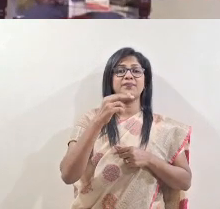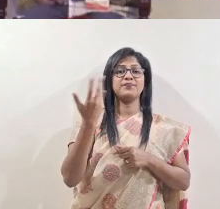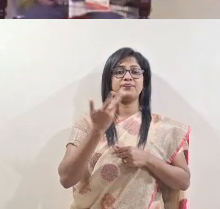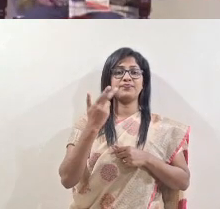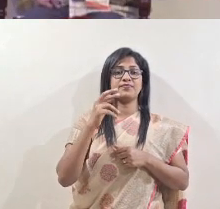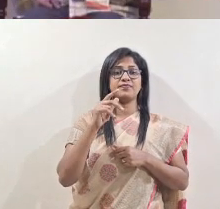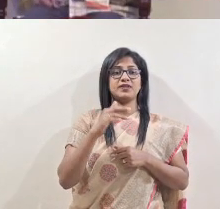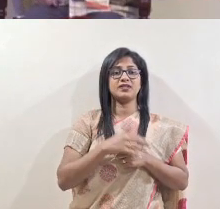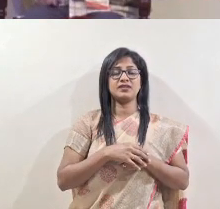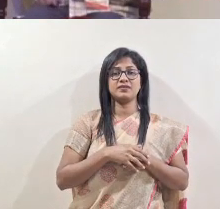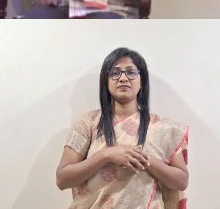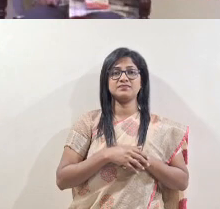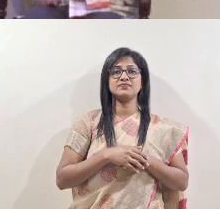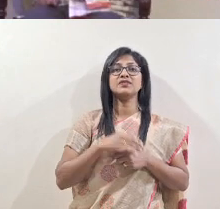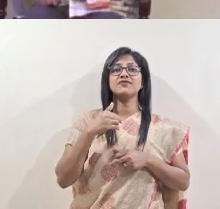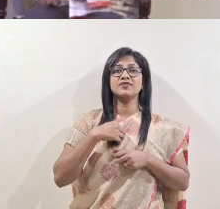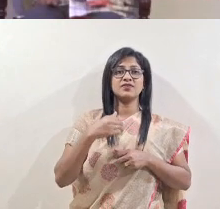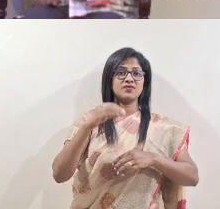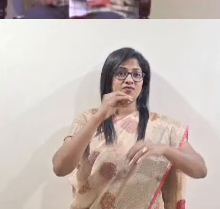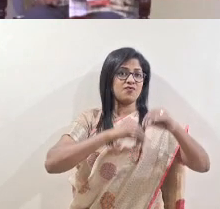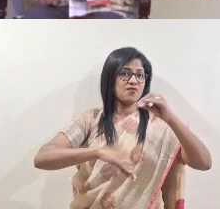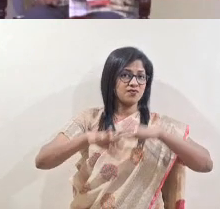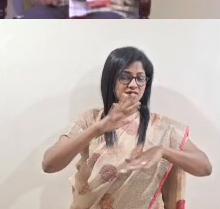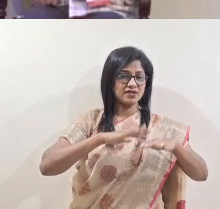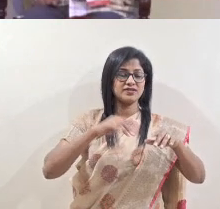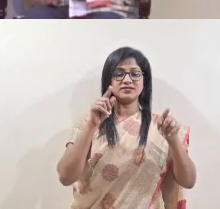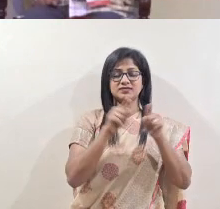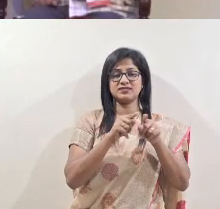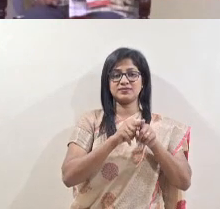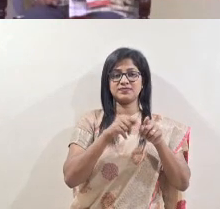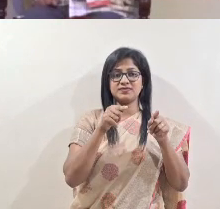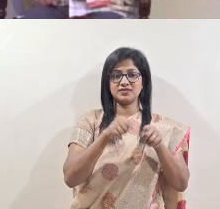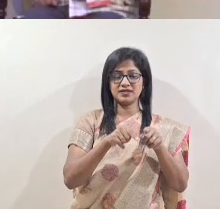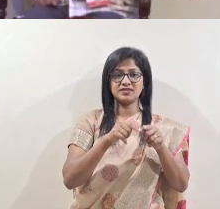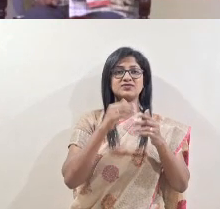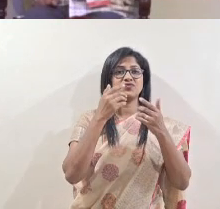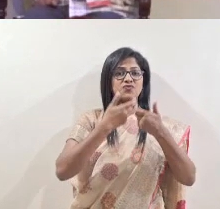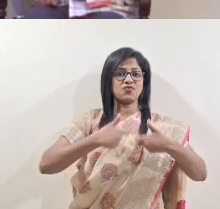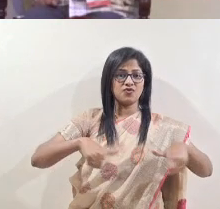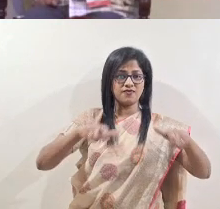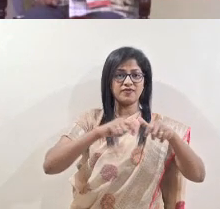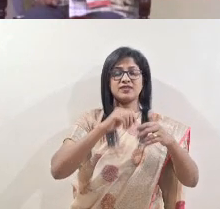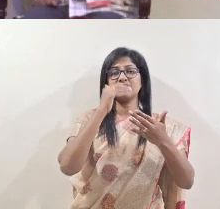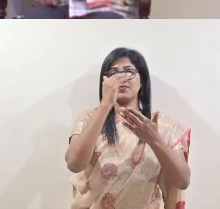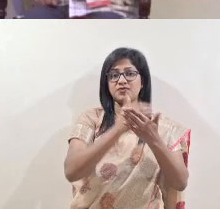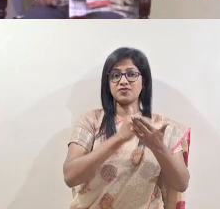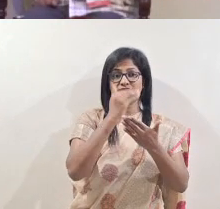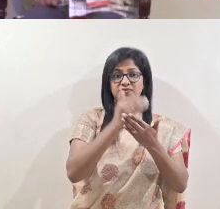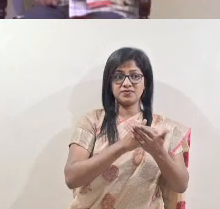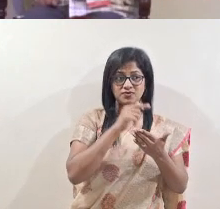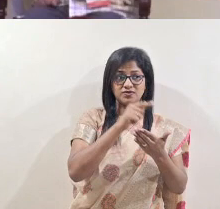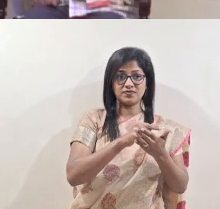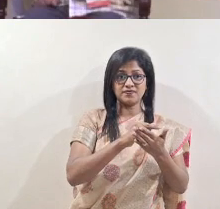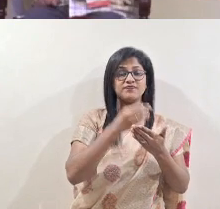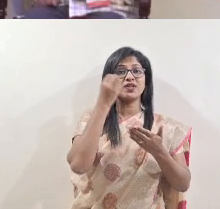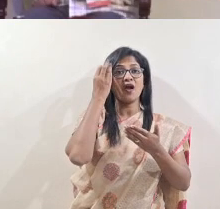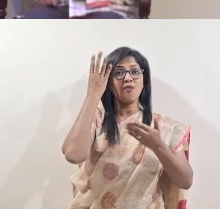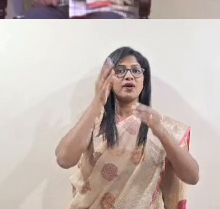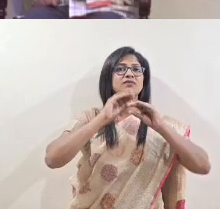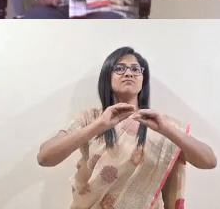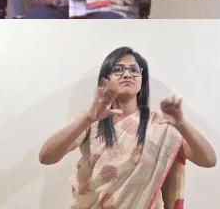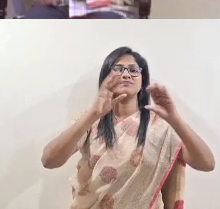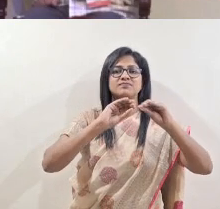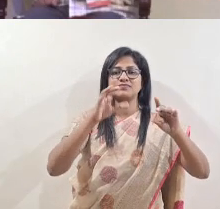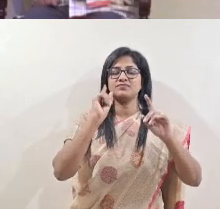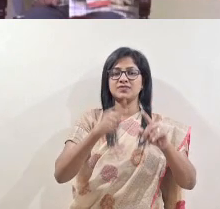should organize these gatherings like this conference or other things, so that people will get aware about these things